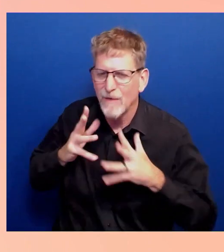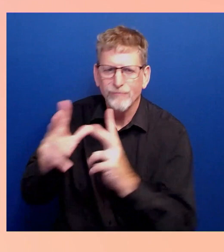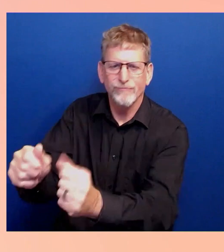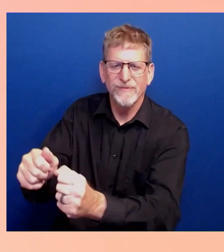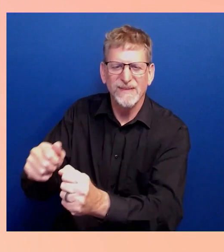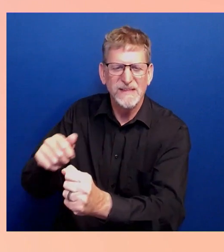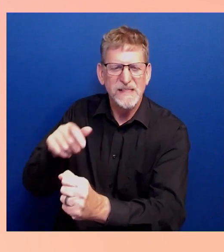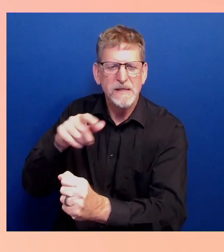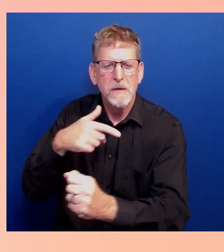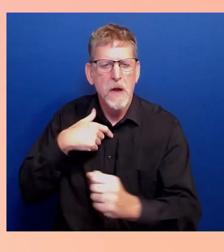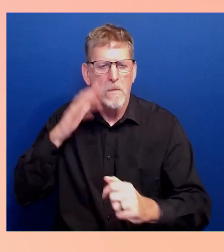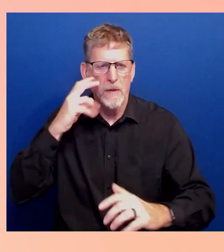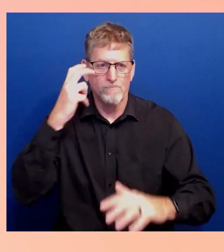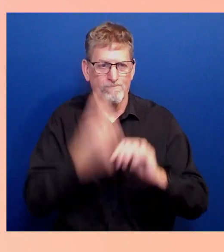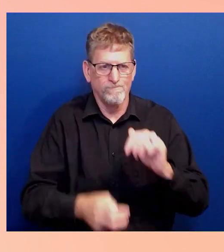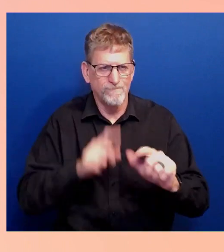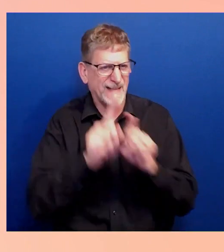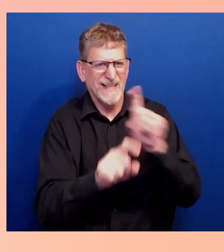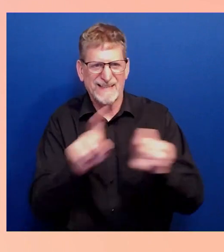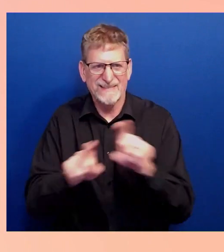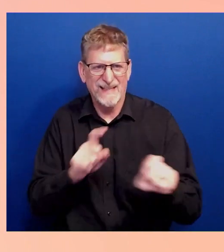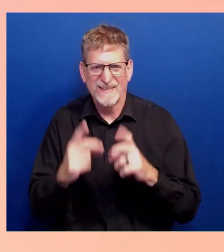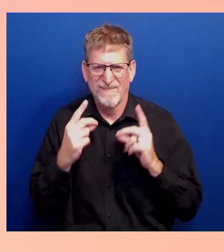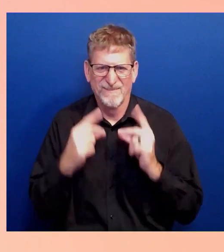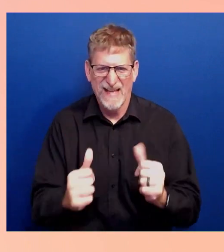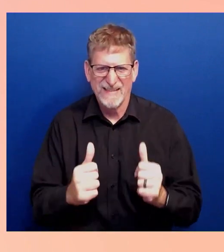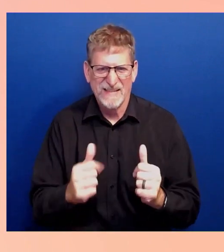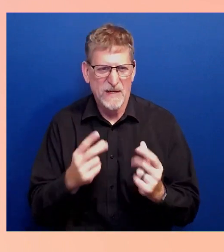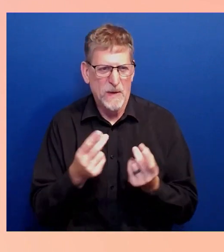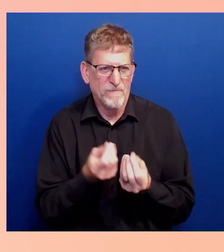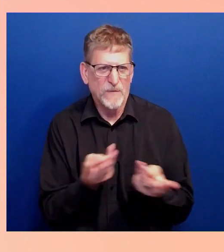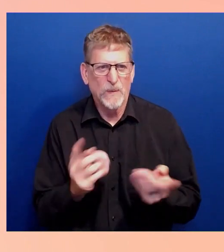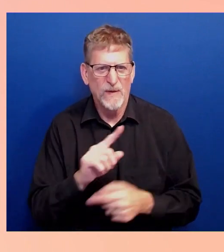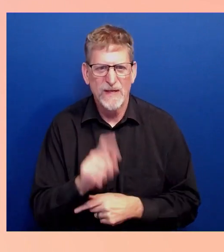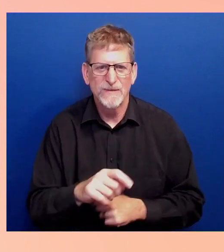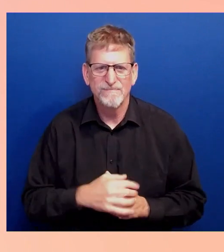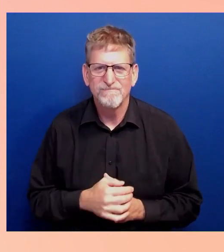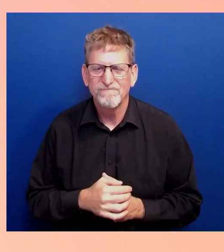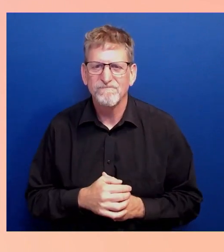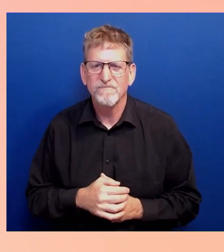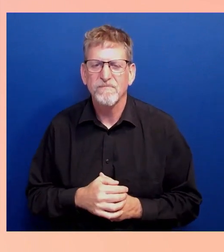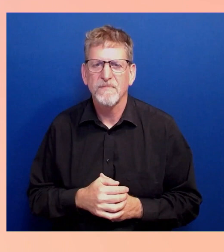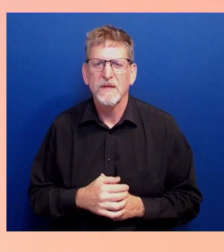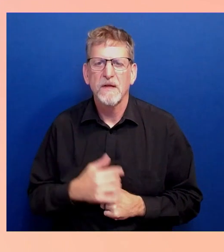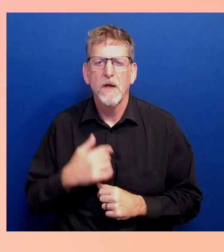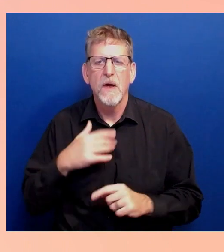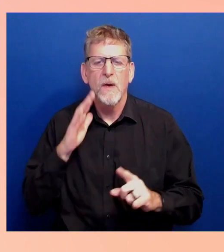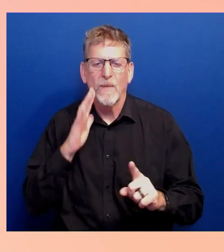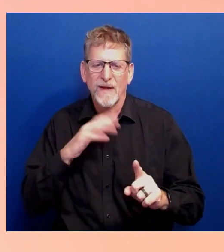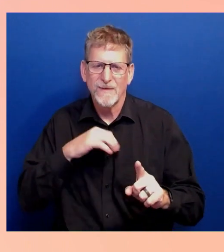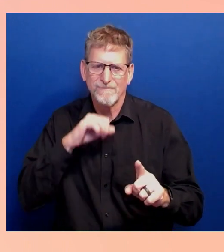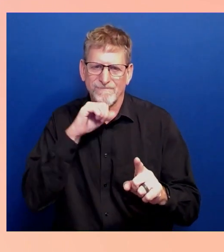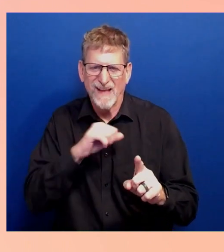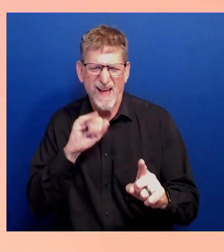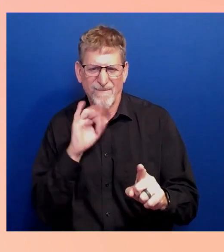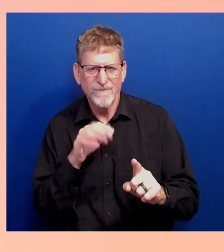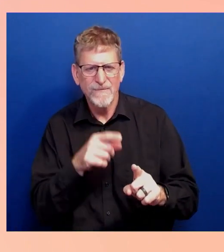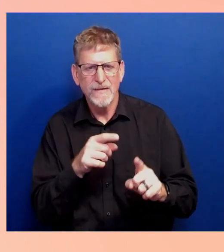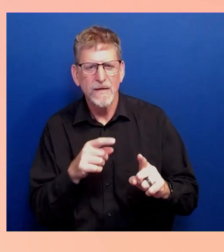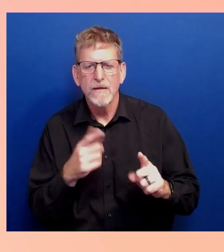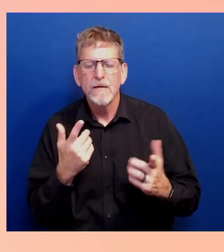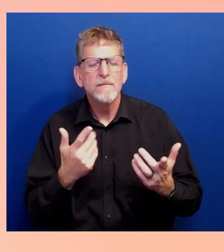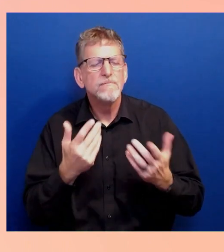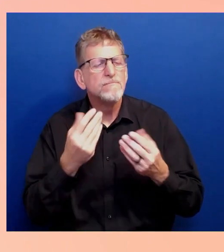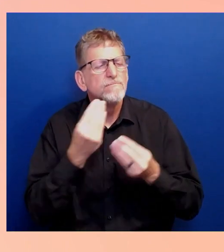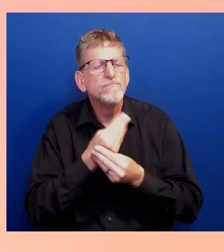The first one is really would love if you could call out anything that's been a big